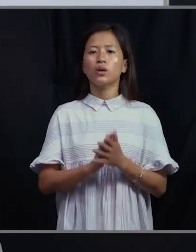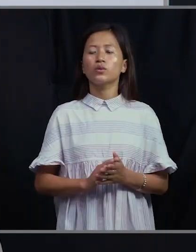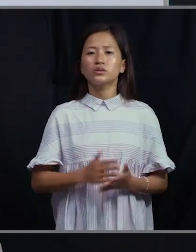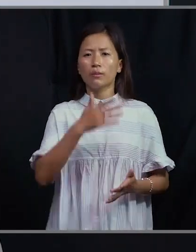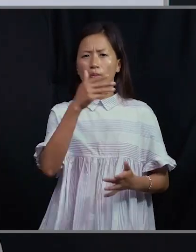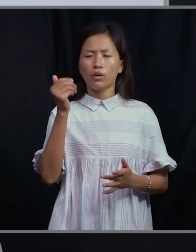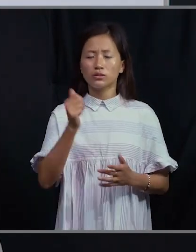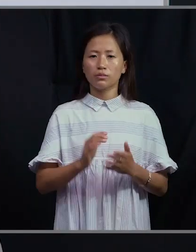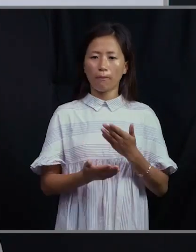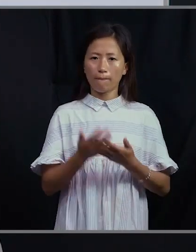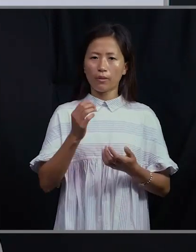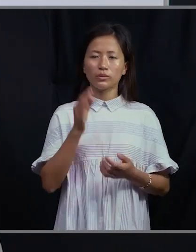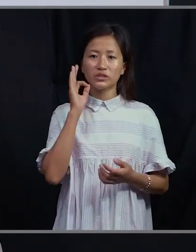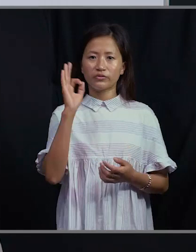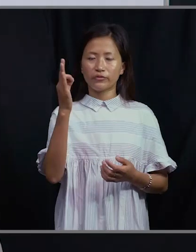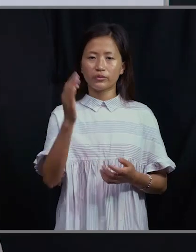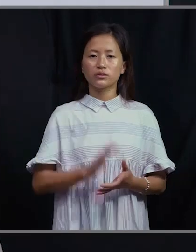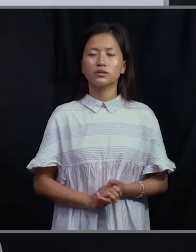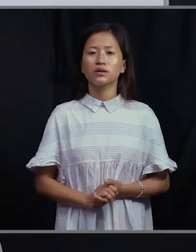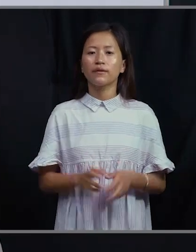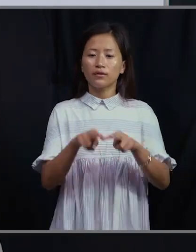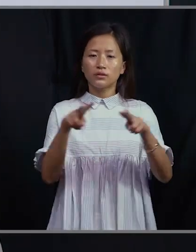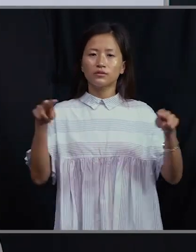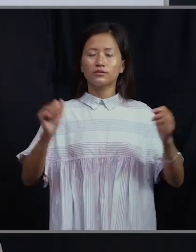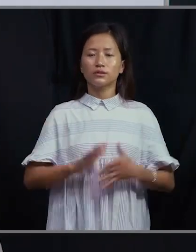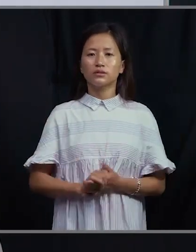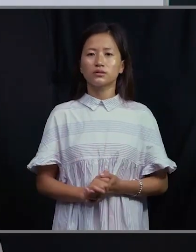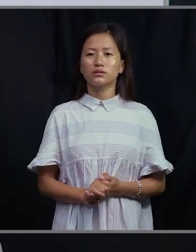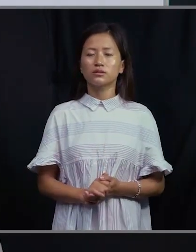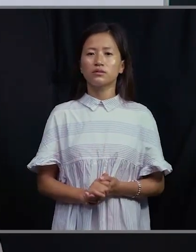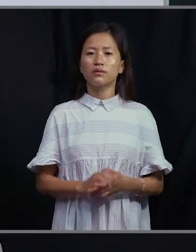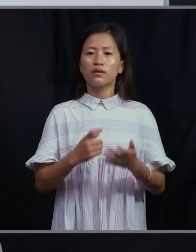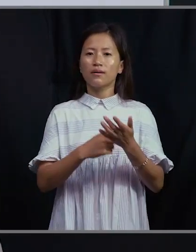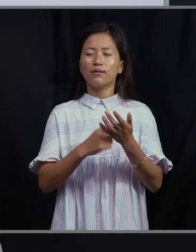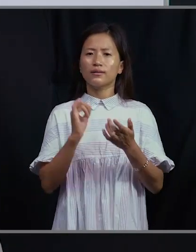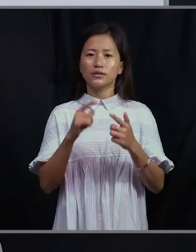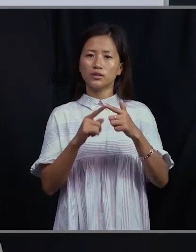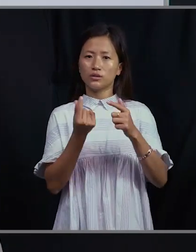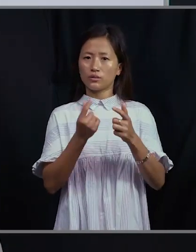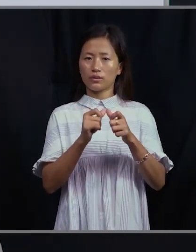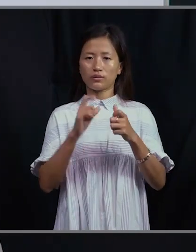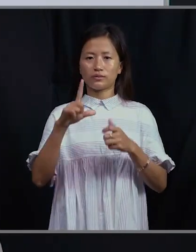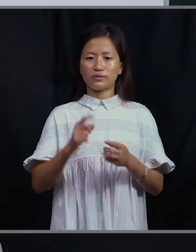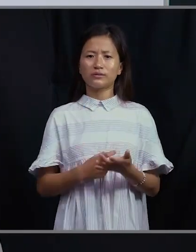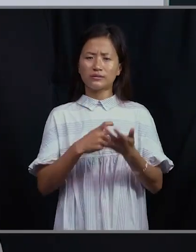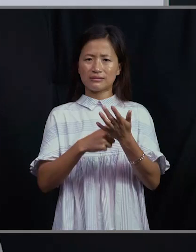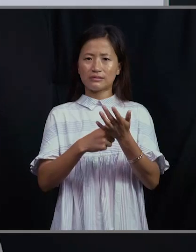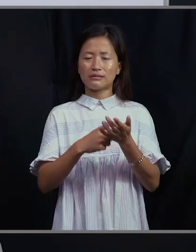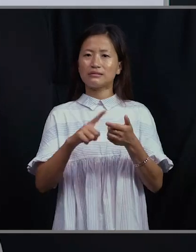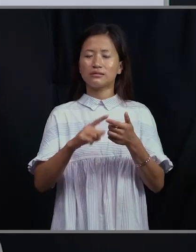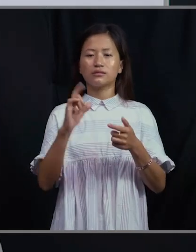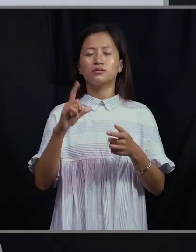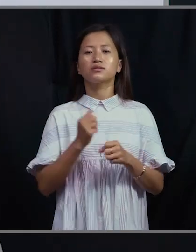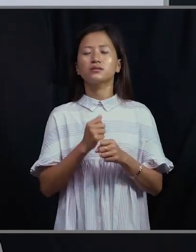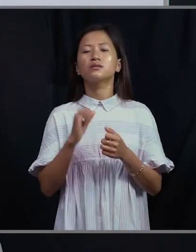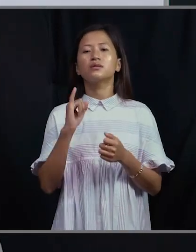Okay, Shias and the Sunnis. Okay, the only difference in the rituals of marriage is their religious rituals only. But other